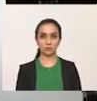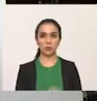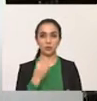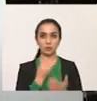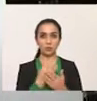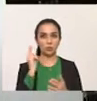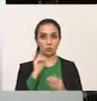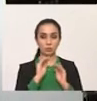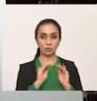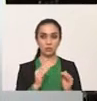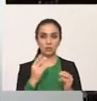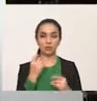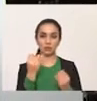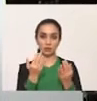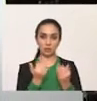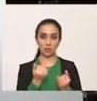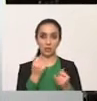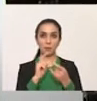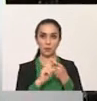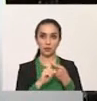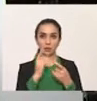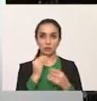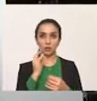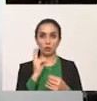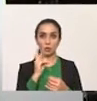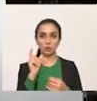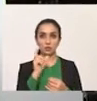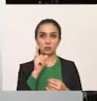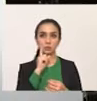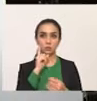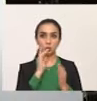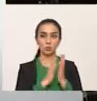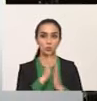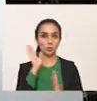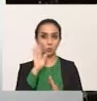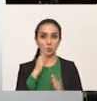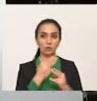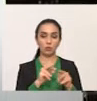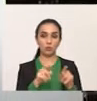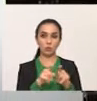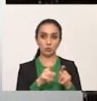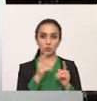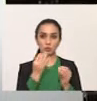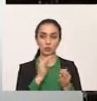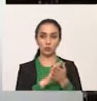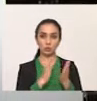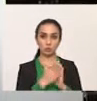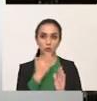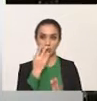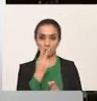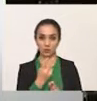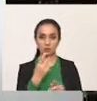Aziz o'quvchilar, keling bakteriya va ko'k yashil suv o'tlarini o'xshashlik